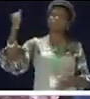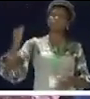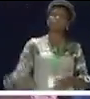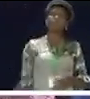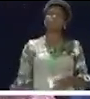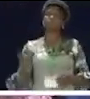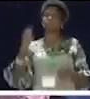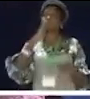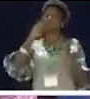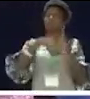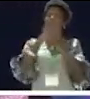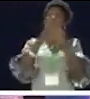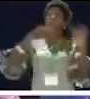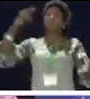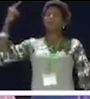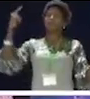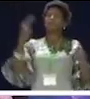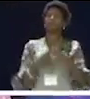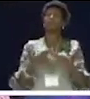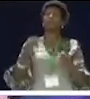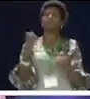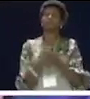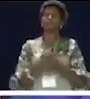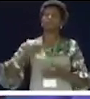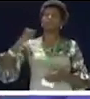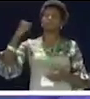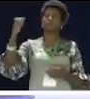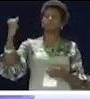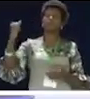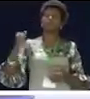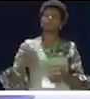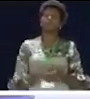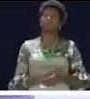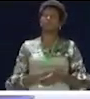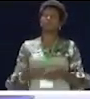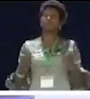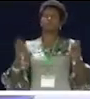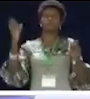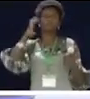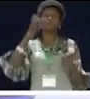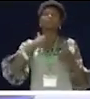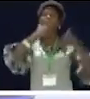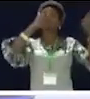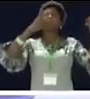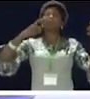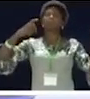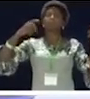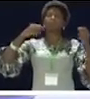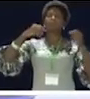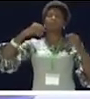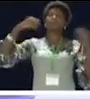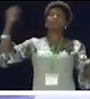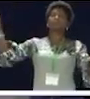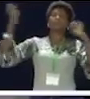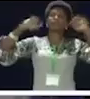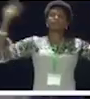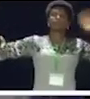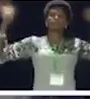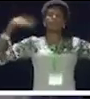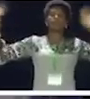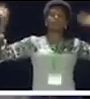So shall it be in Jesus' name. Well, let me hear you shout a loud